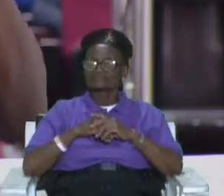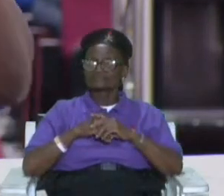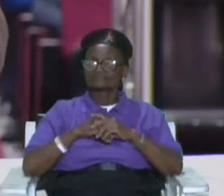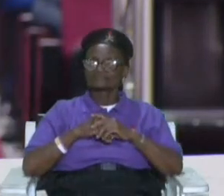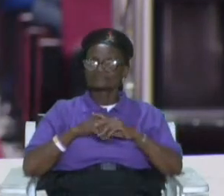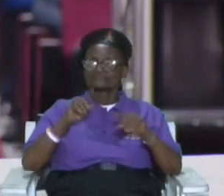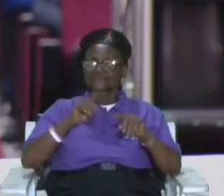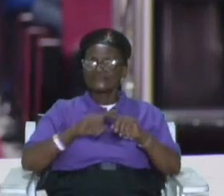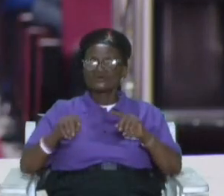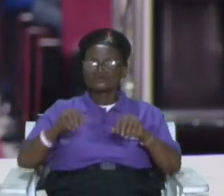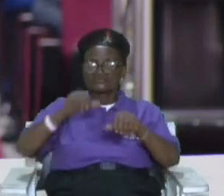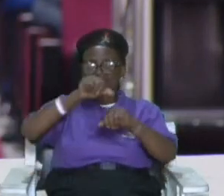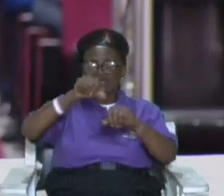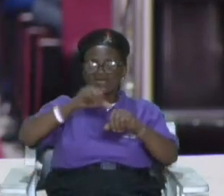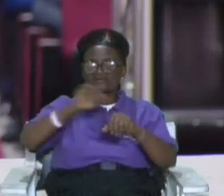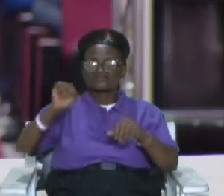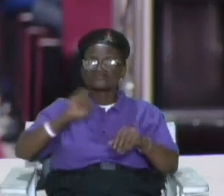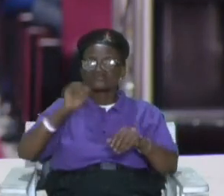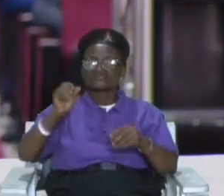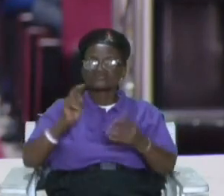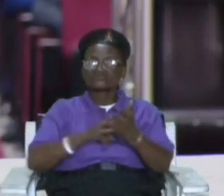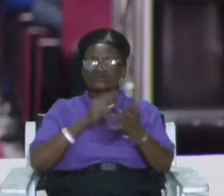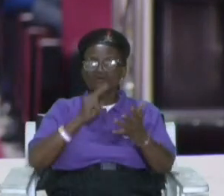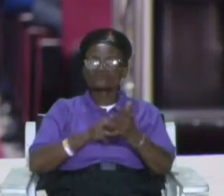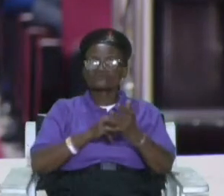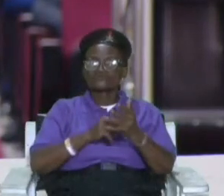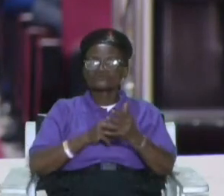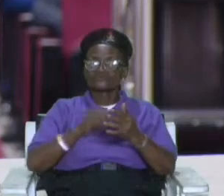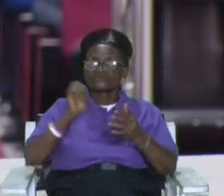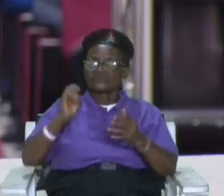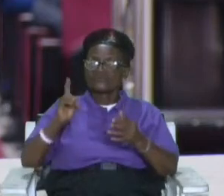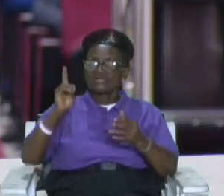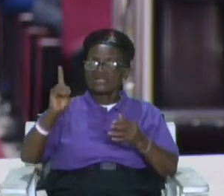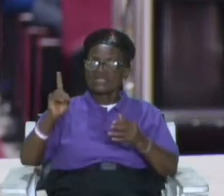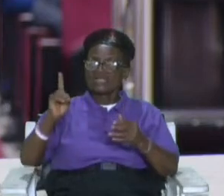But anointing is a double-edged sword.